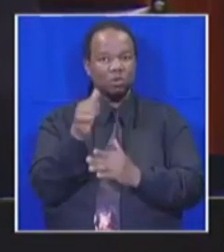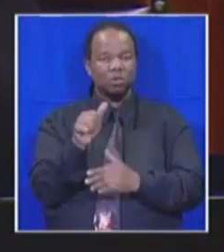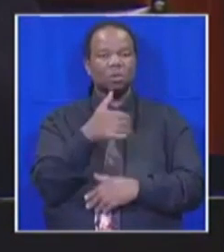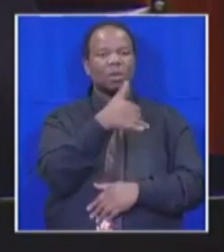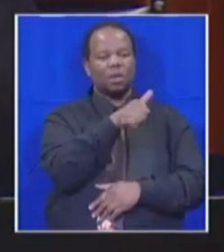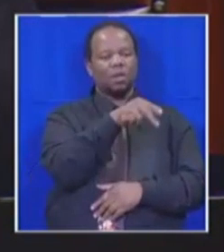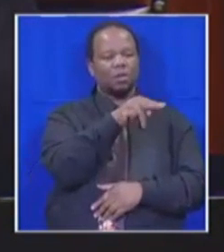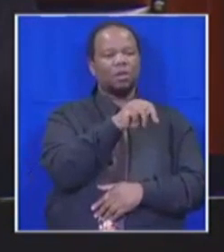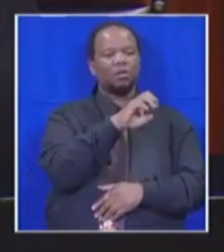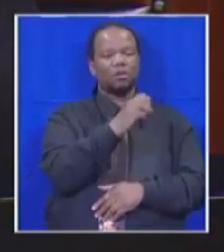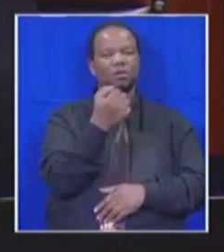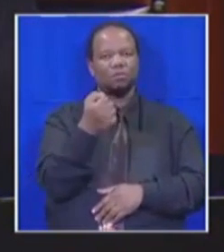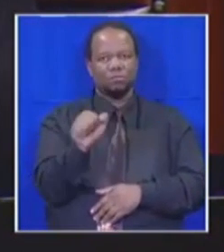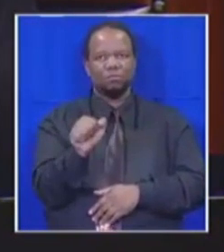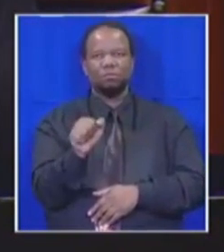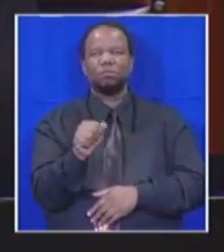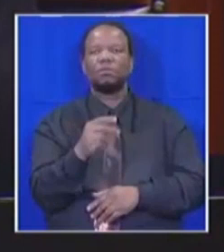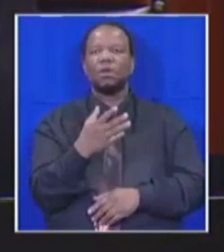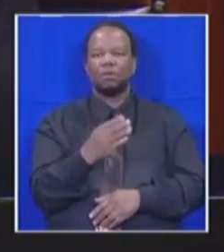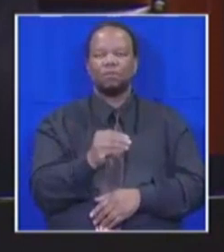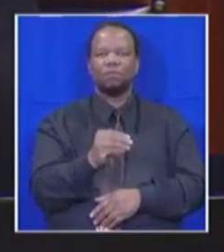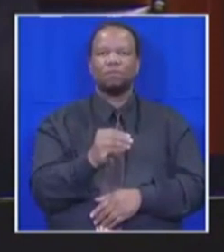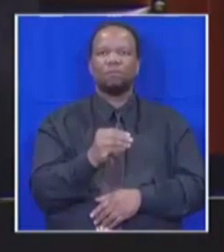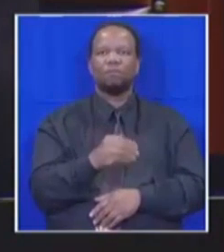motion. The ANC.